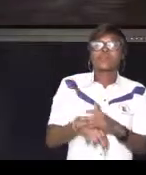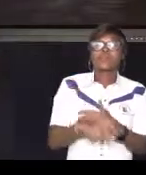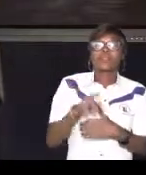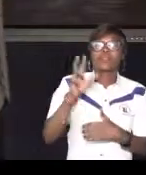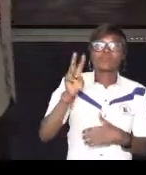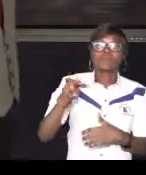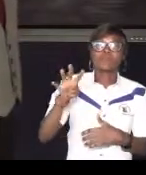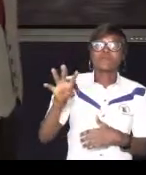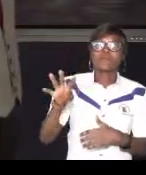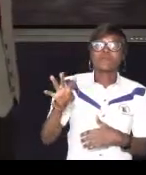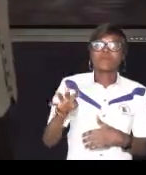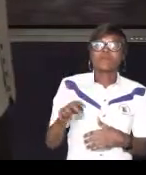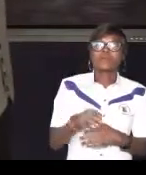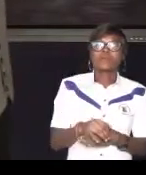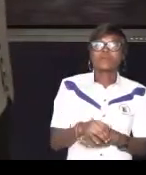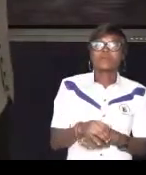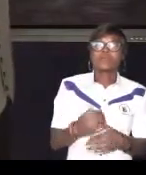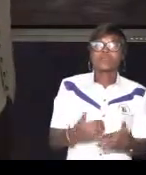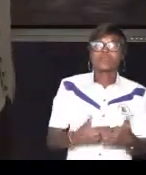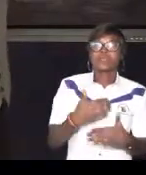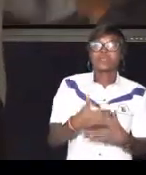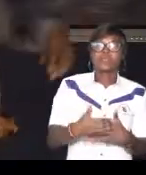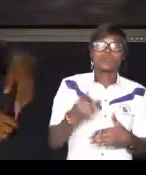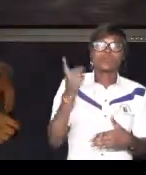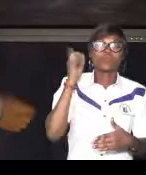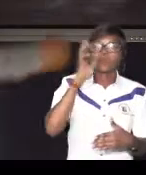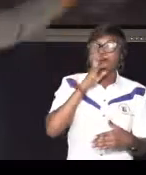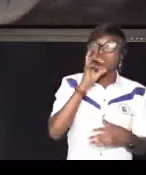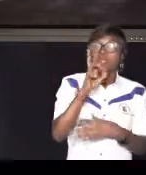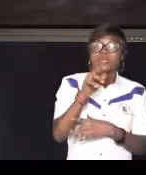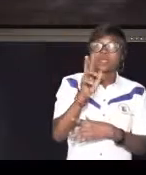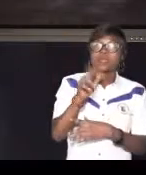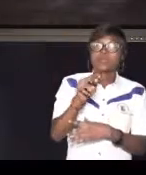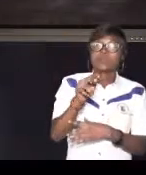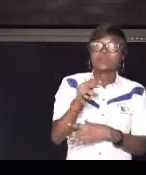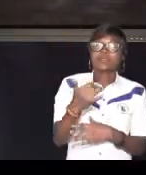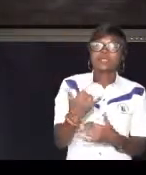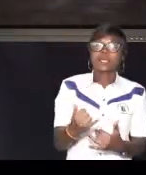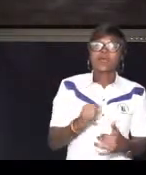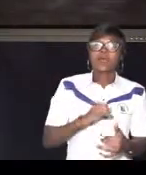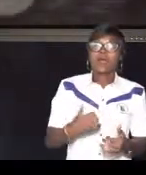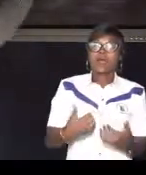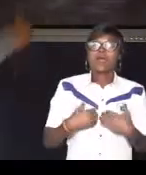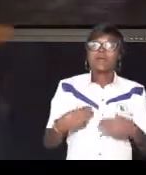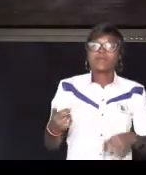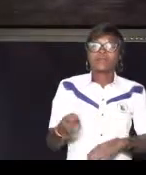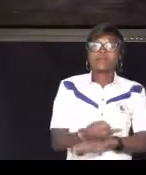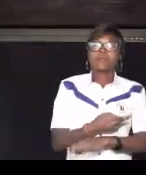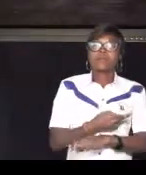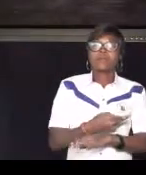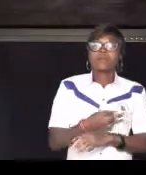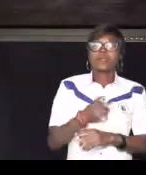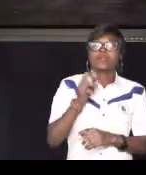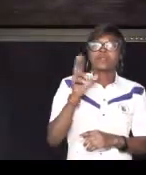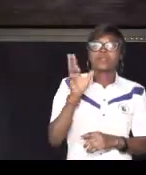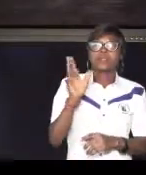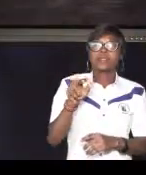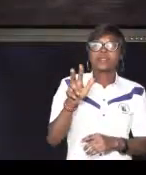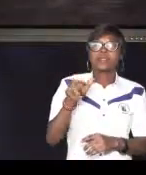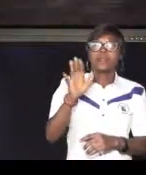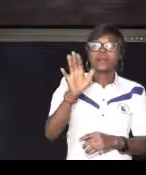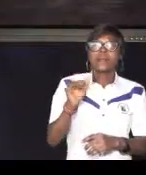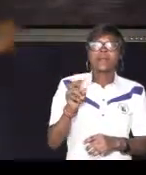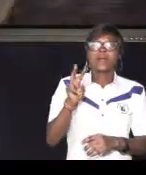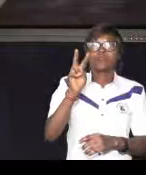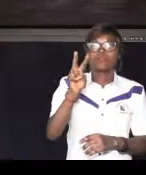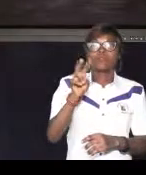that will be this set. So 5, 12, the next one will be 13. Now I have to multiply 13 by 2